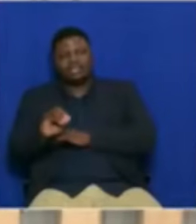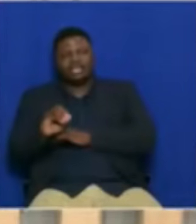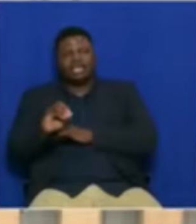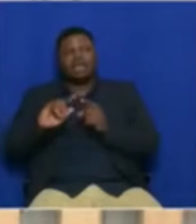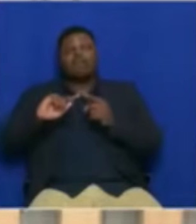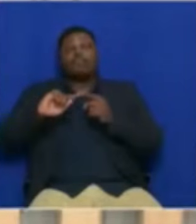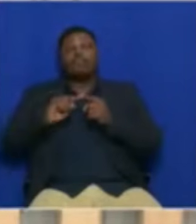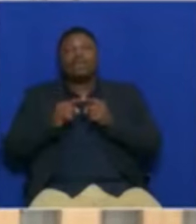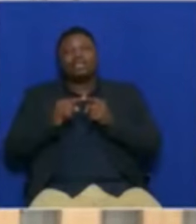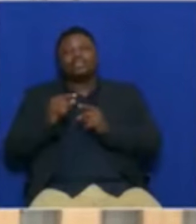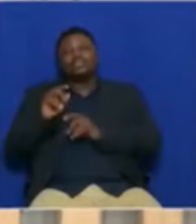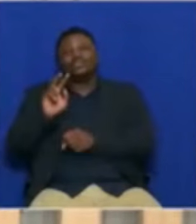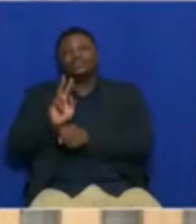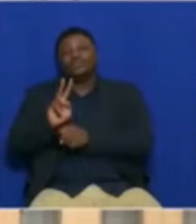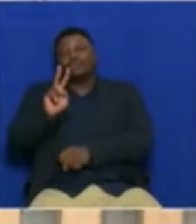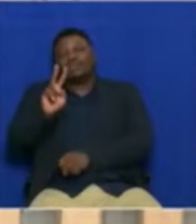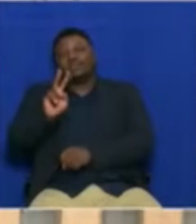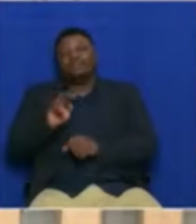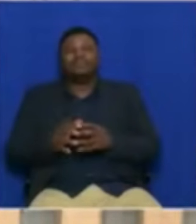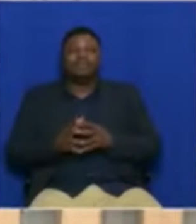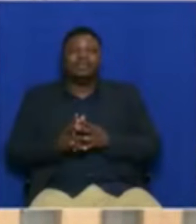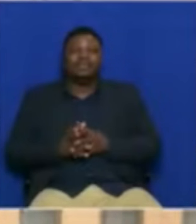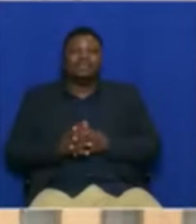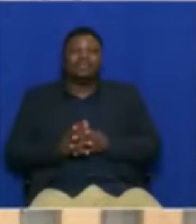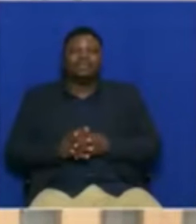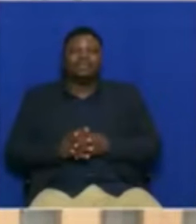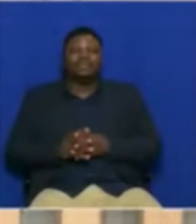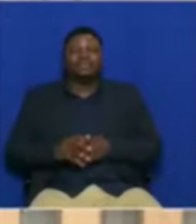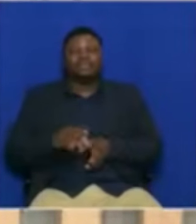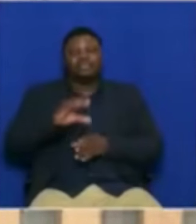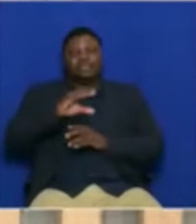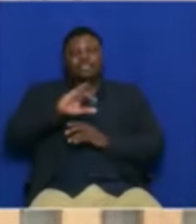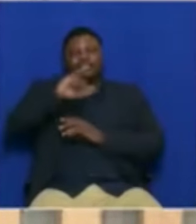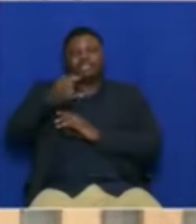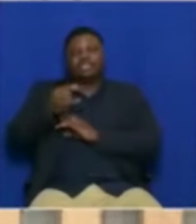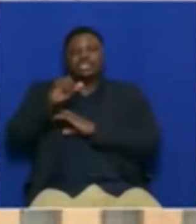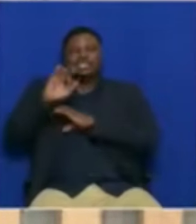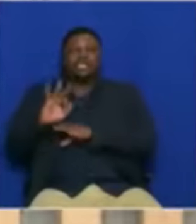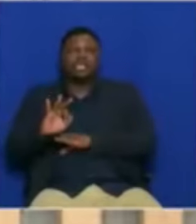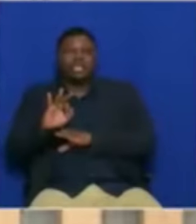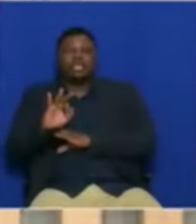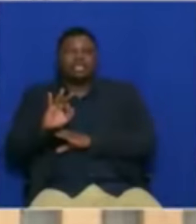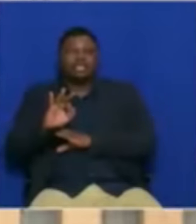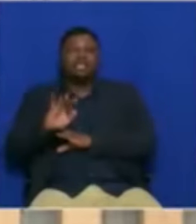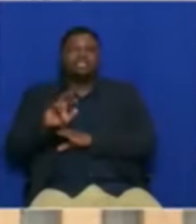You know which one it is? CJC 370.12.